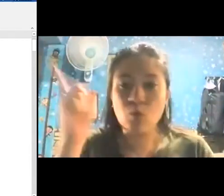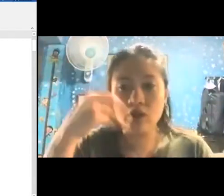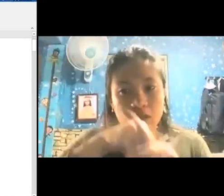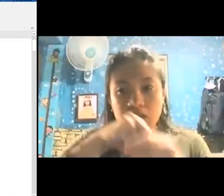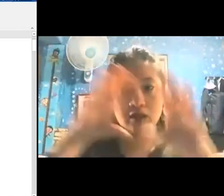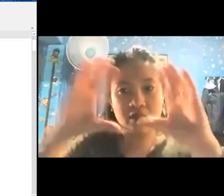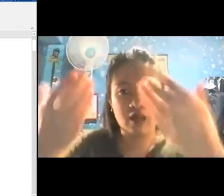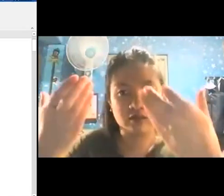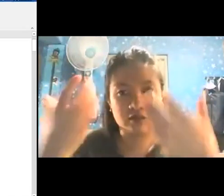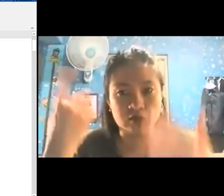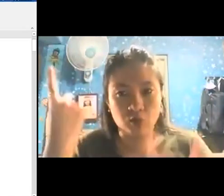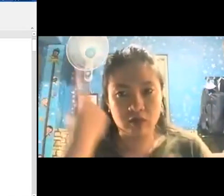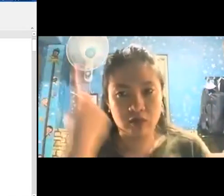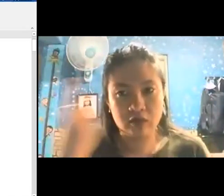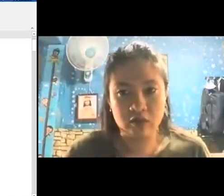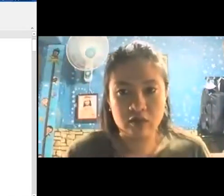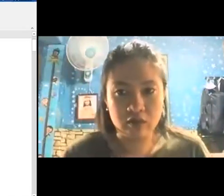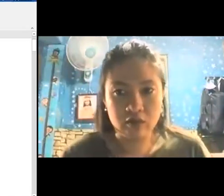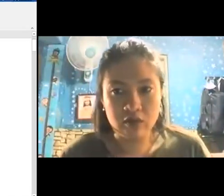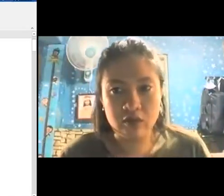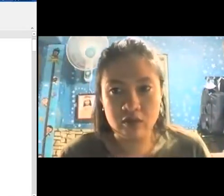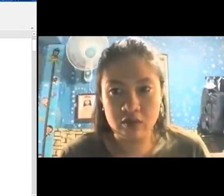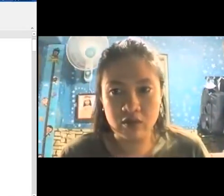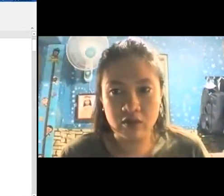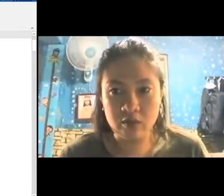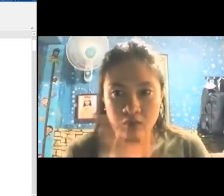textbook can be used outside the class,